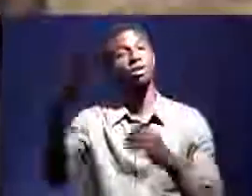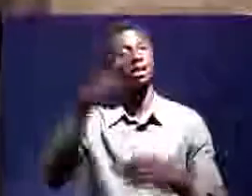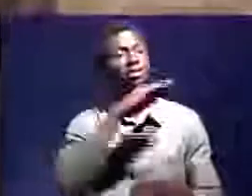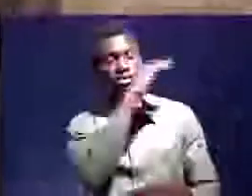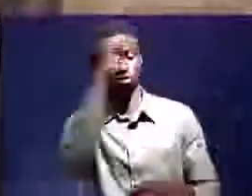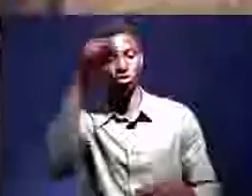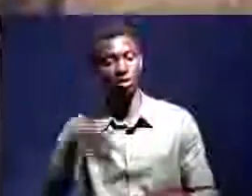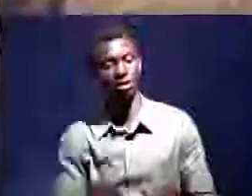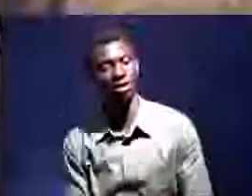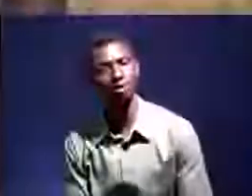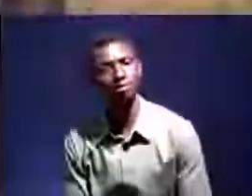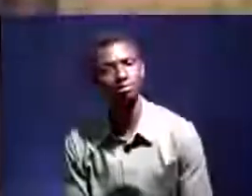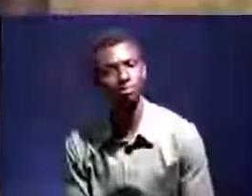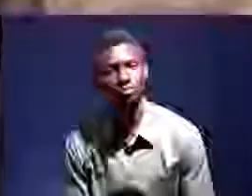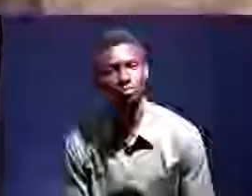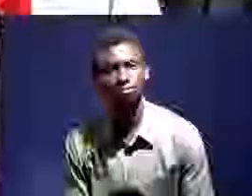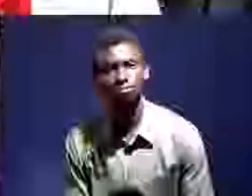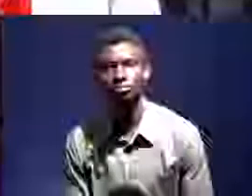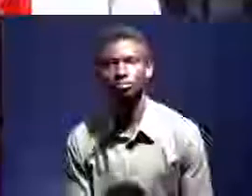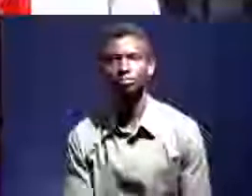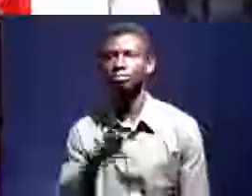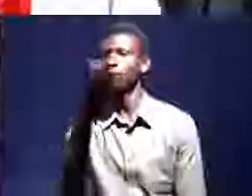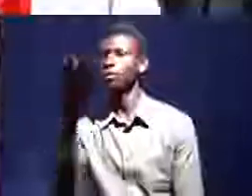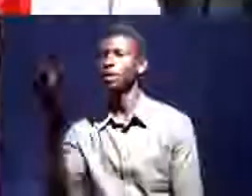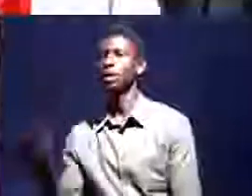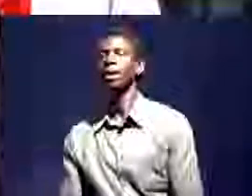How many want a special blessing tonight?